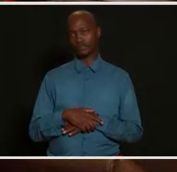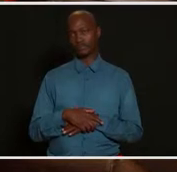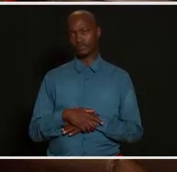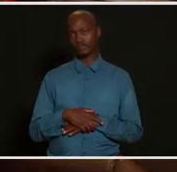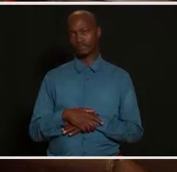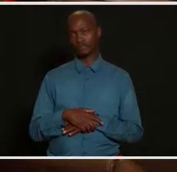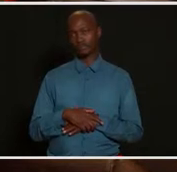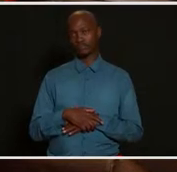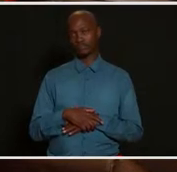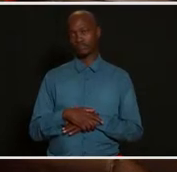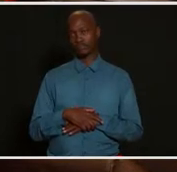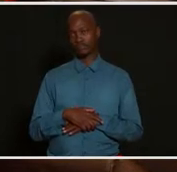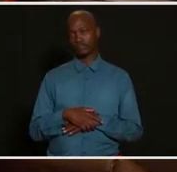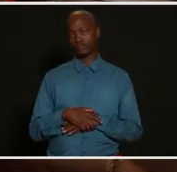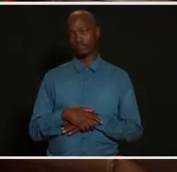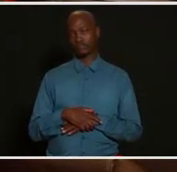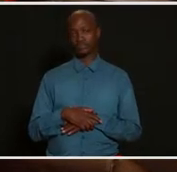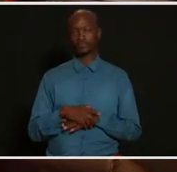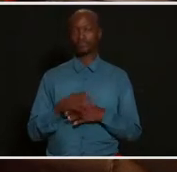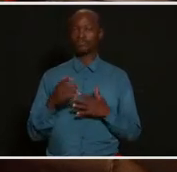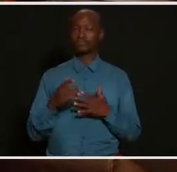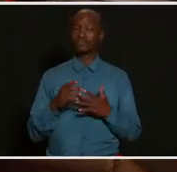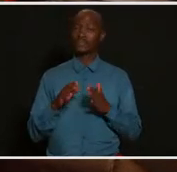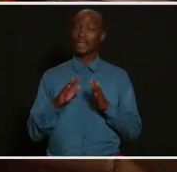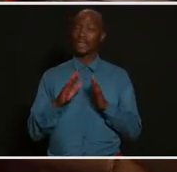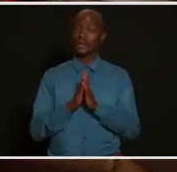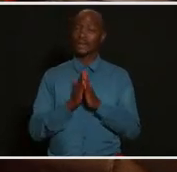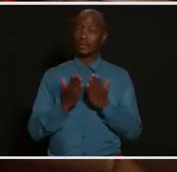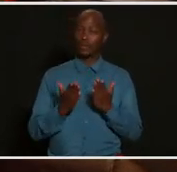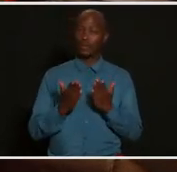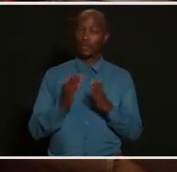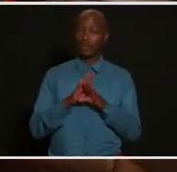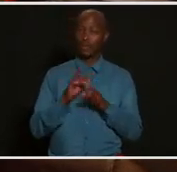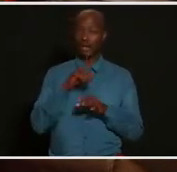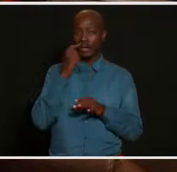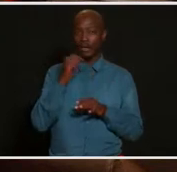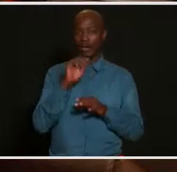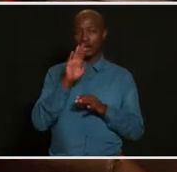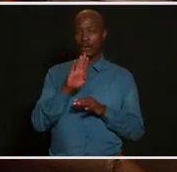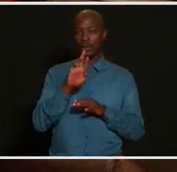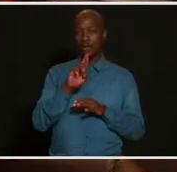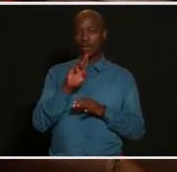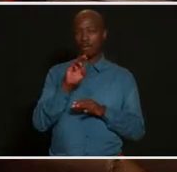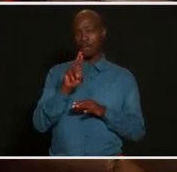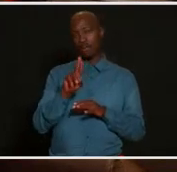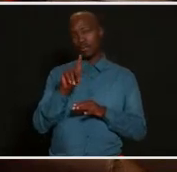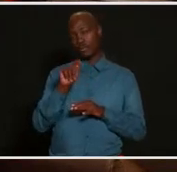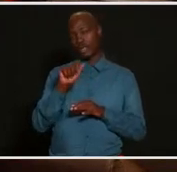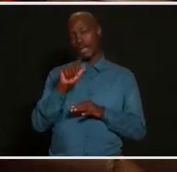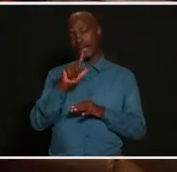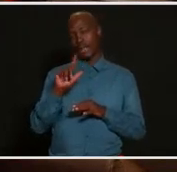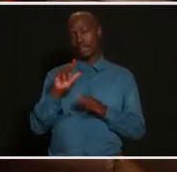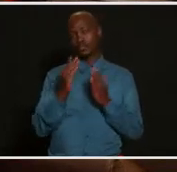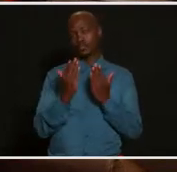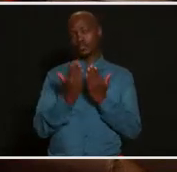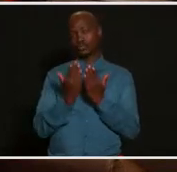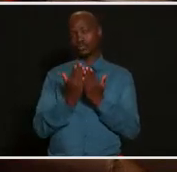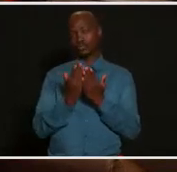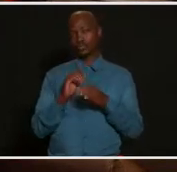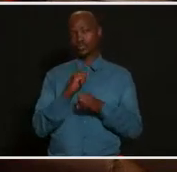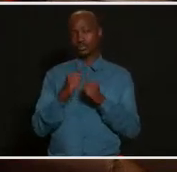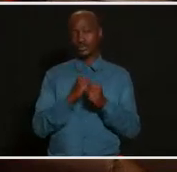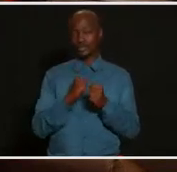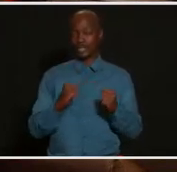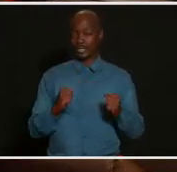book authored by Sam Cohen called brutal School ties interviewing